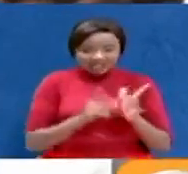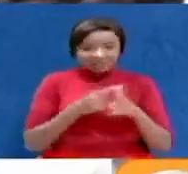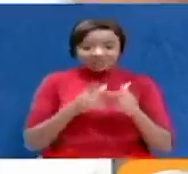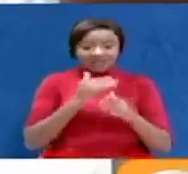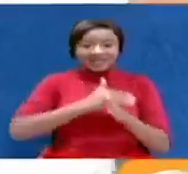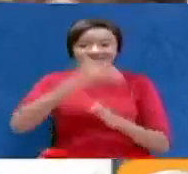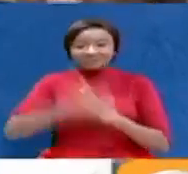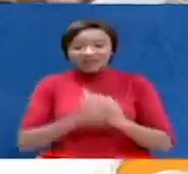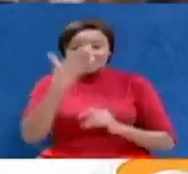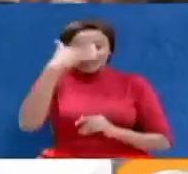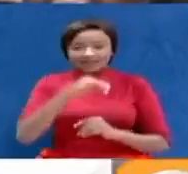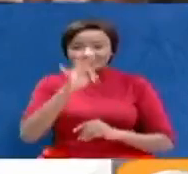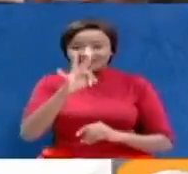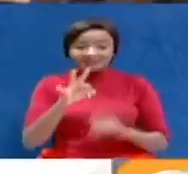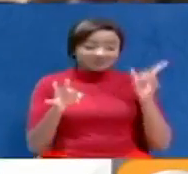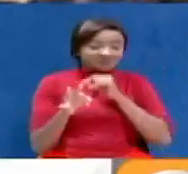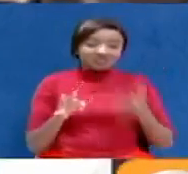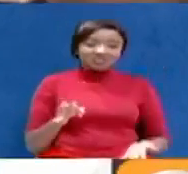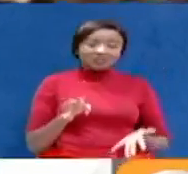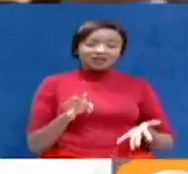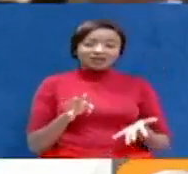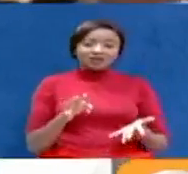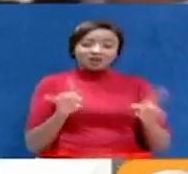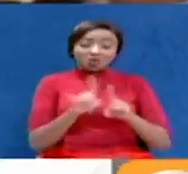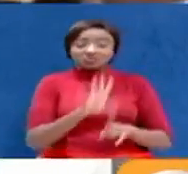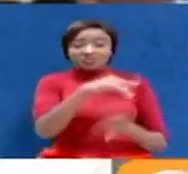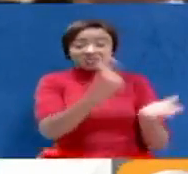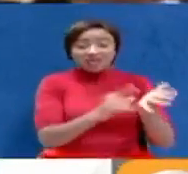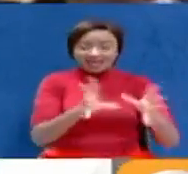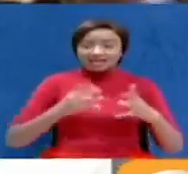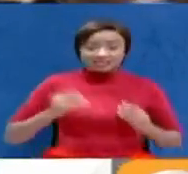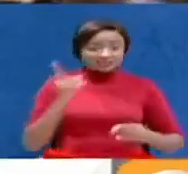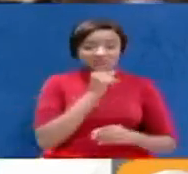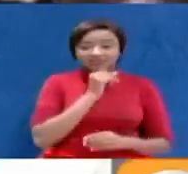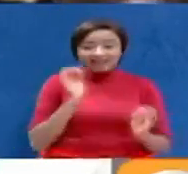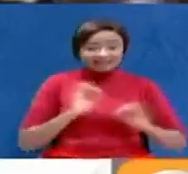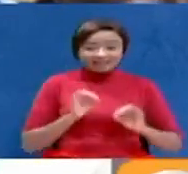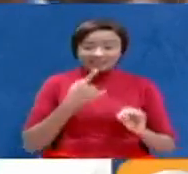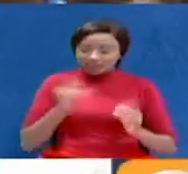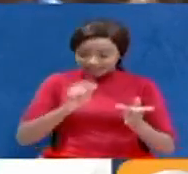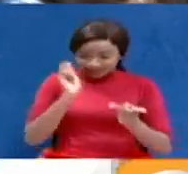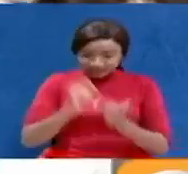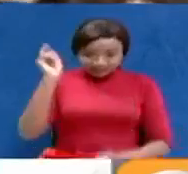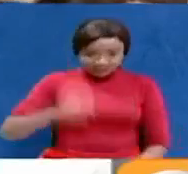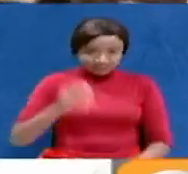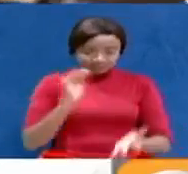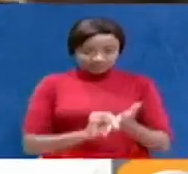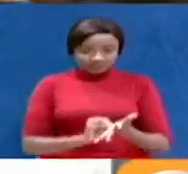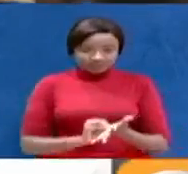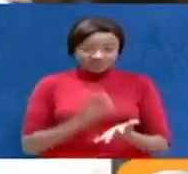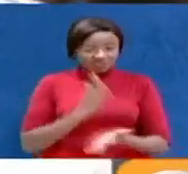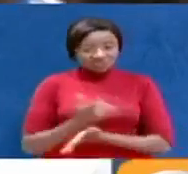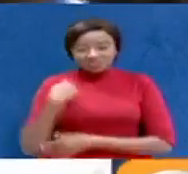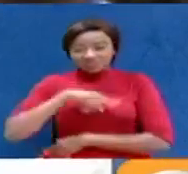ijazo, inamalizika hapa. Na pia hawaitaki Uganda, ukienda kwambia pima tena Uganda. Sasa shida, hata